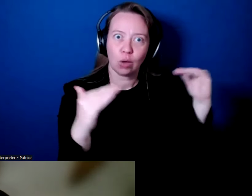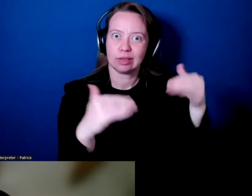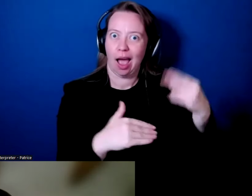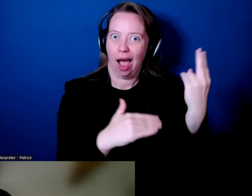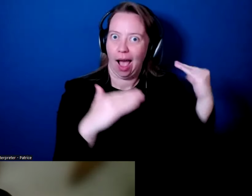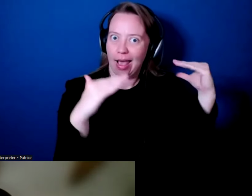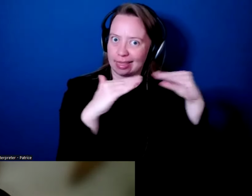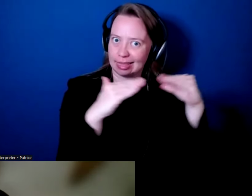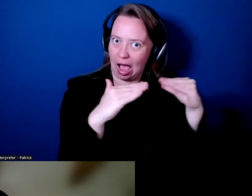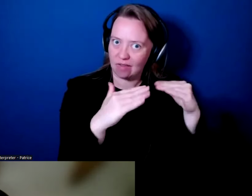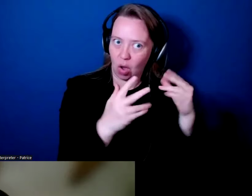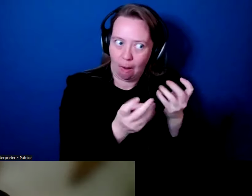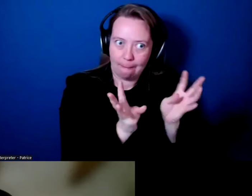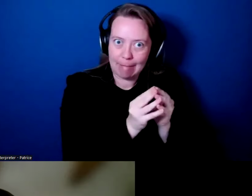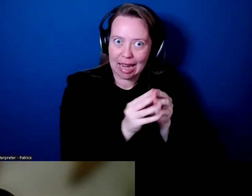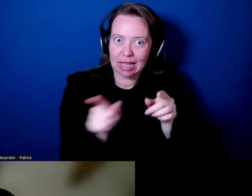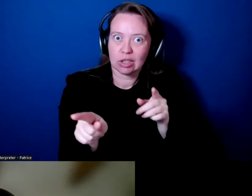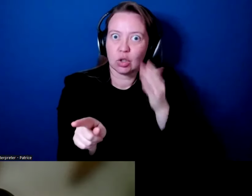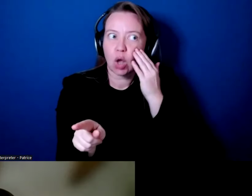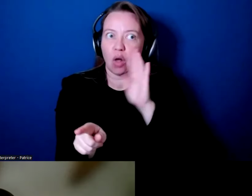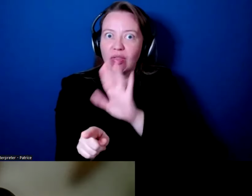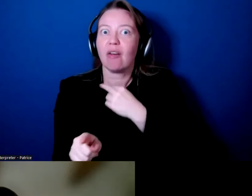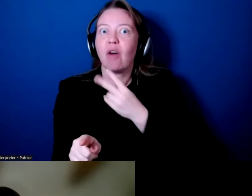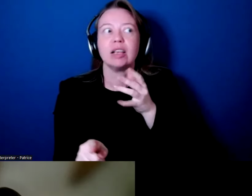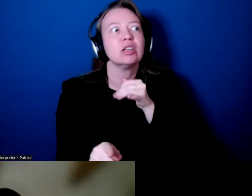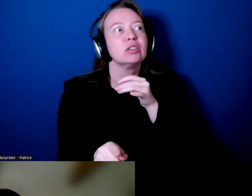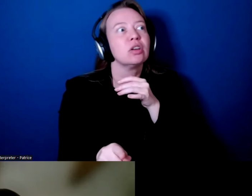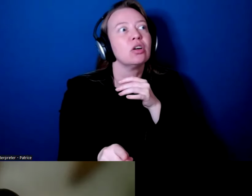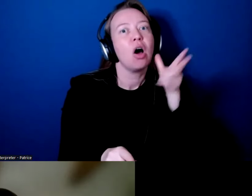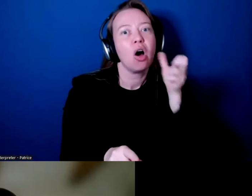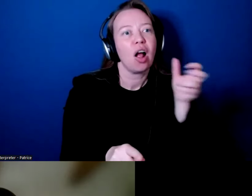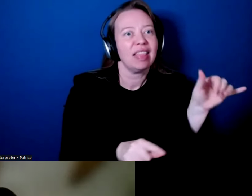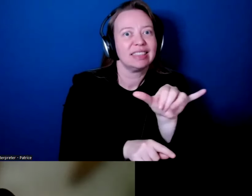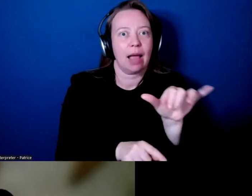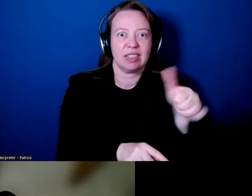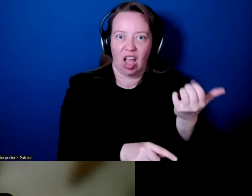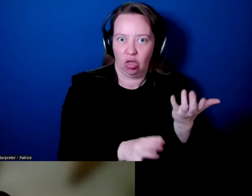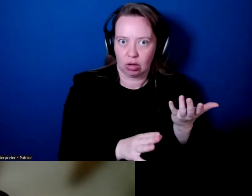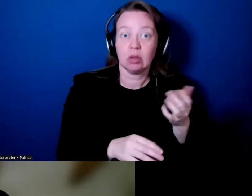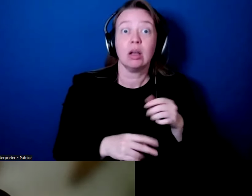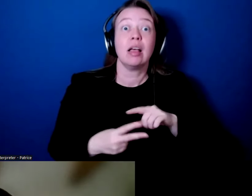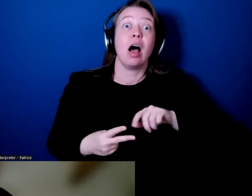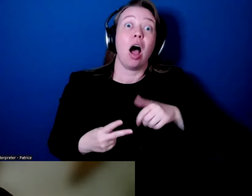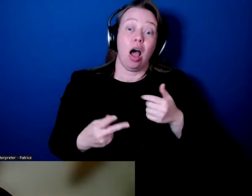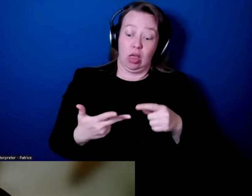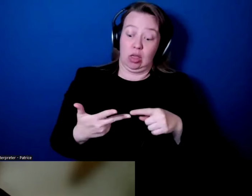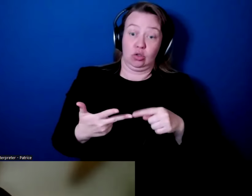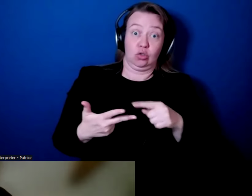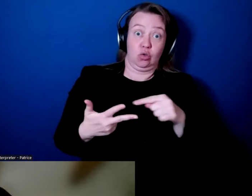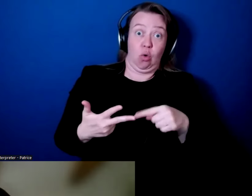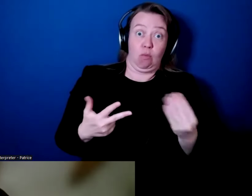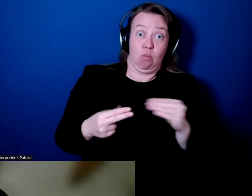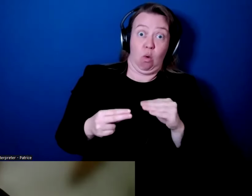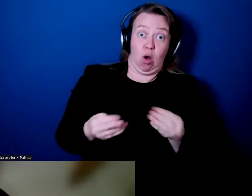make their voices heard is really important. And then the two other things I would think are, I would suggest